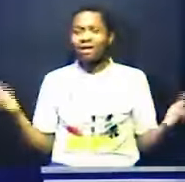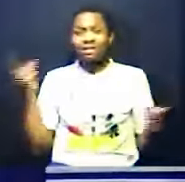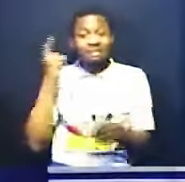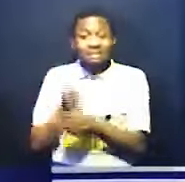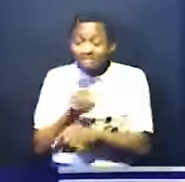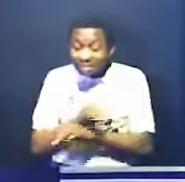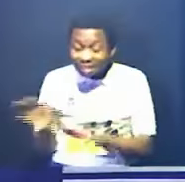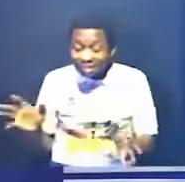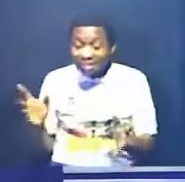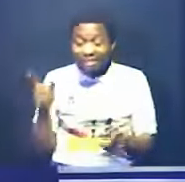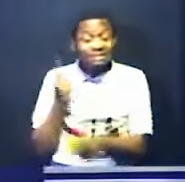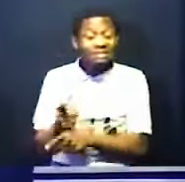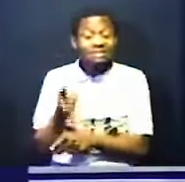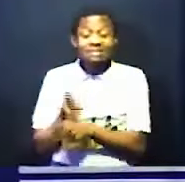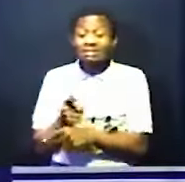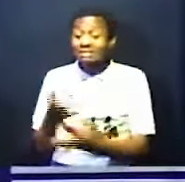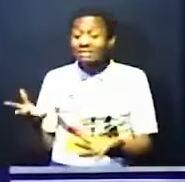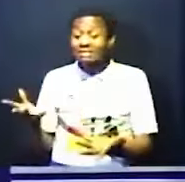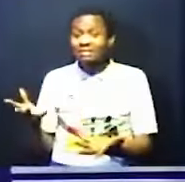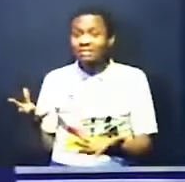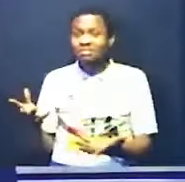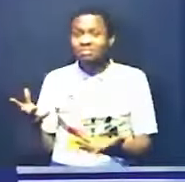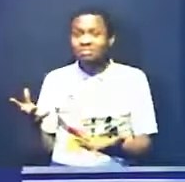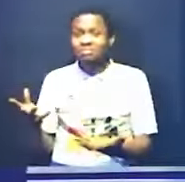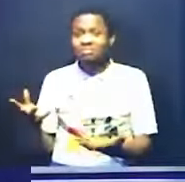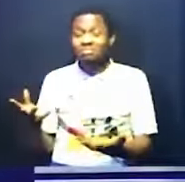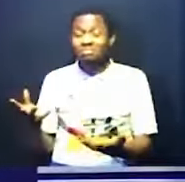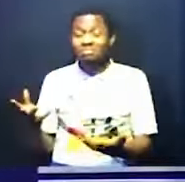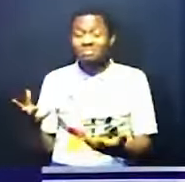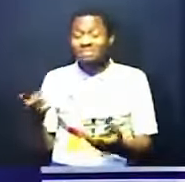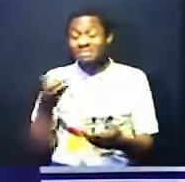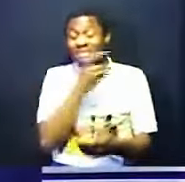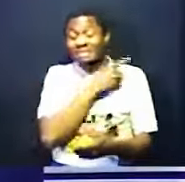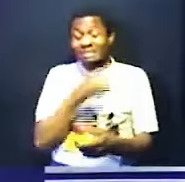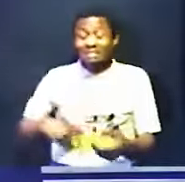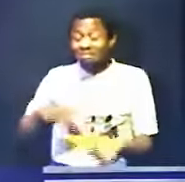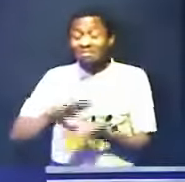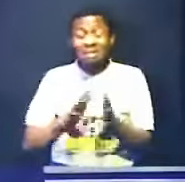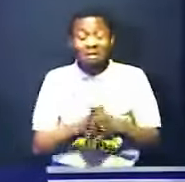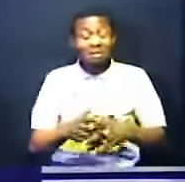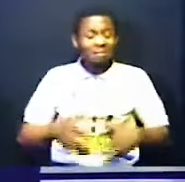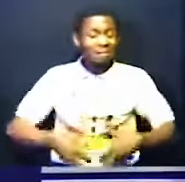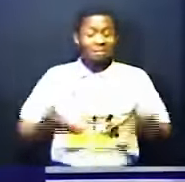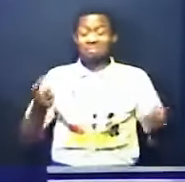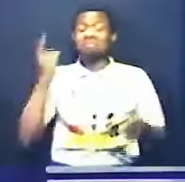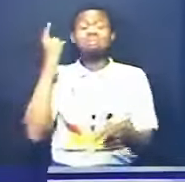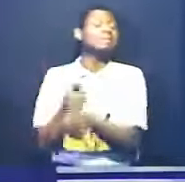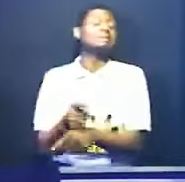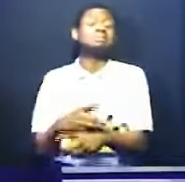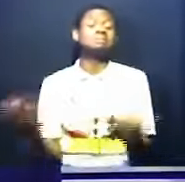Just that. David was furious. Just that. David.